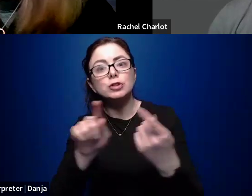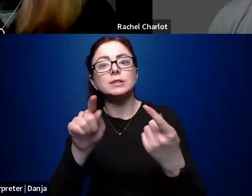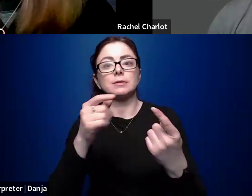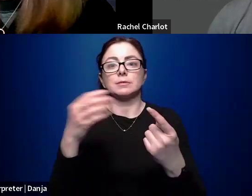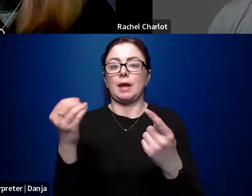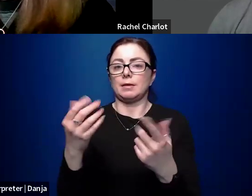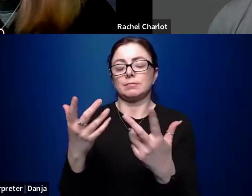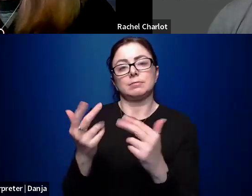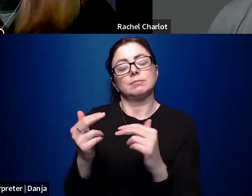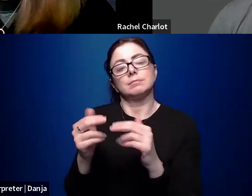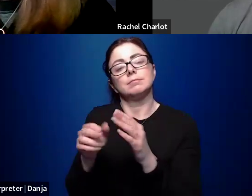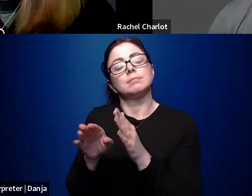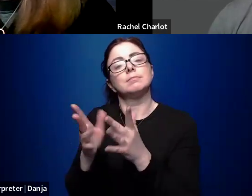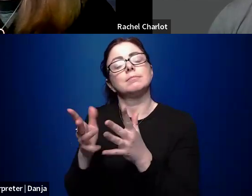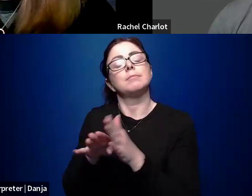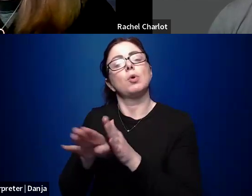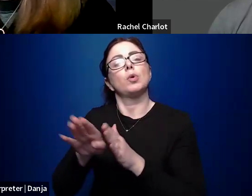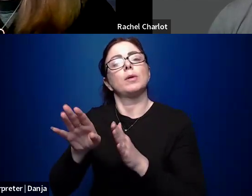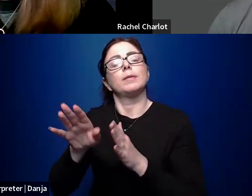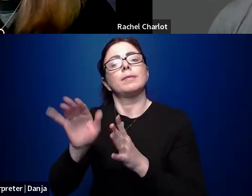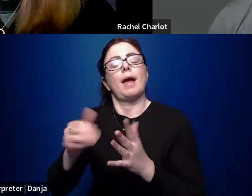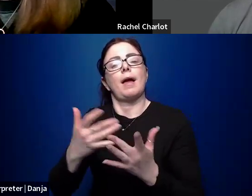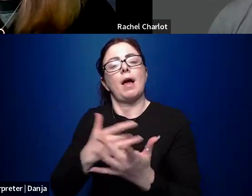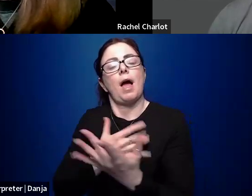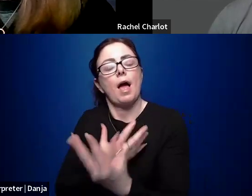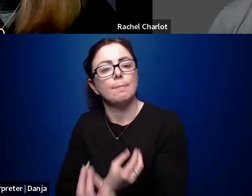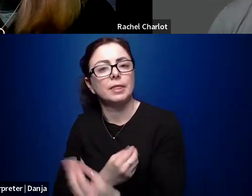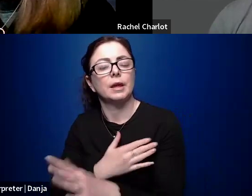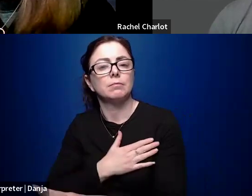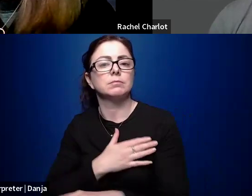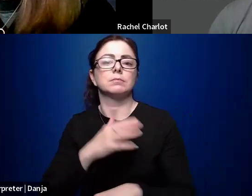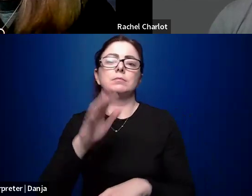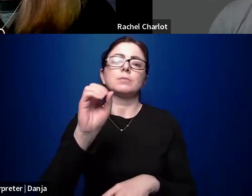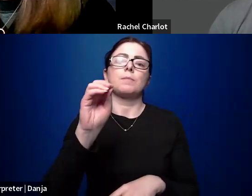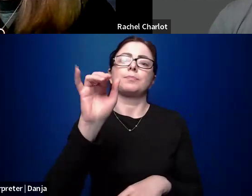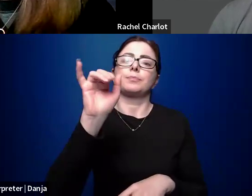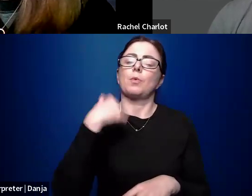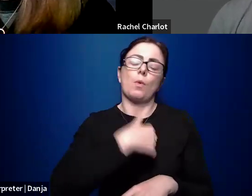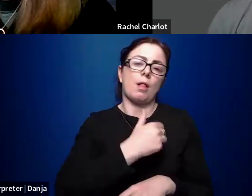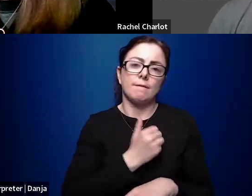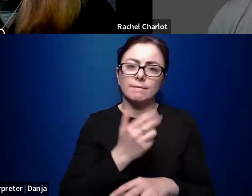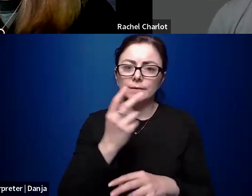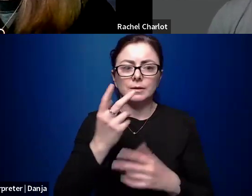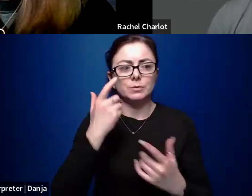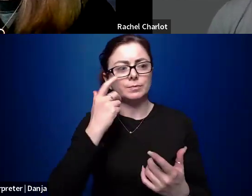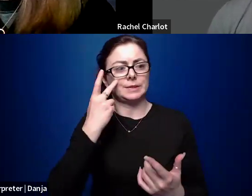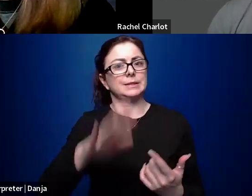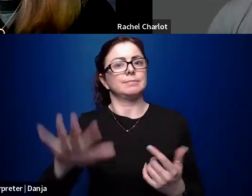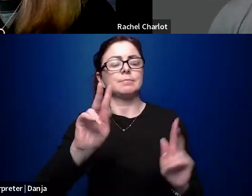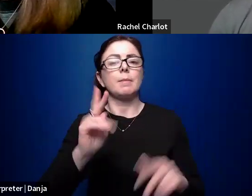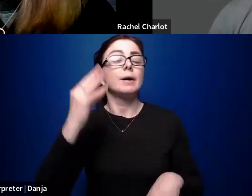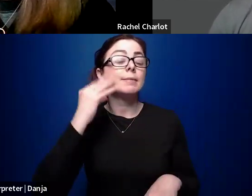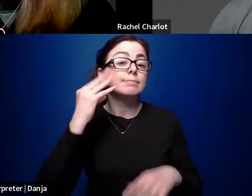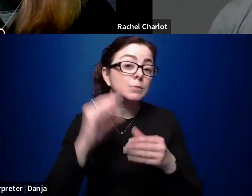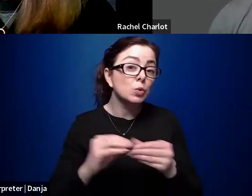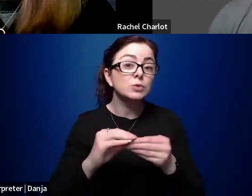humans, we love stories, and especially stories that come with deep insight. Digital storytelling is